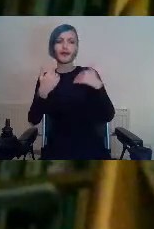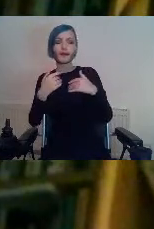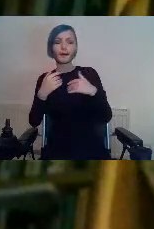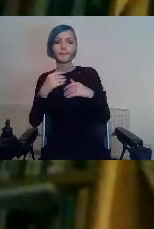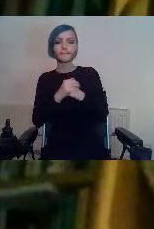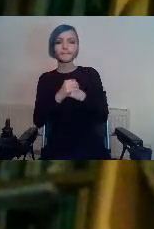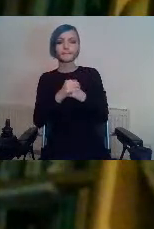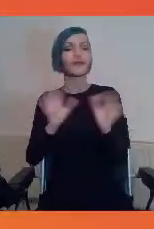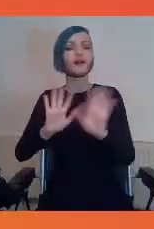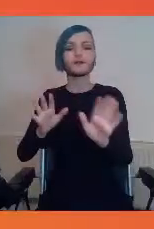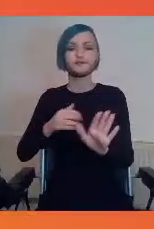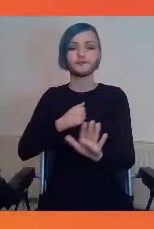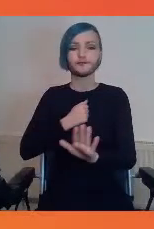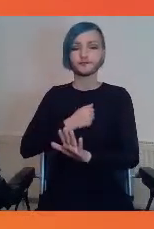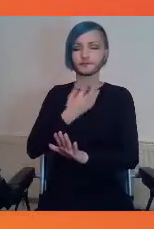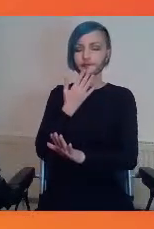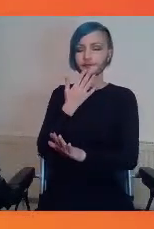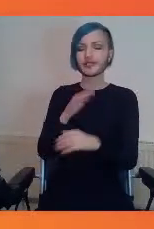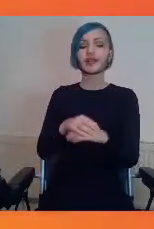from